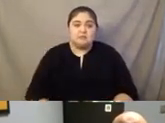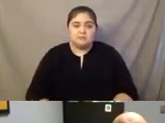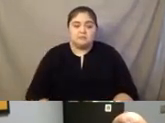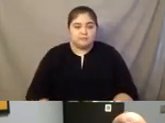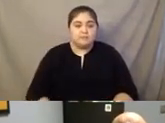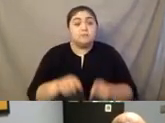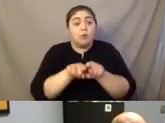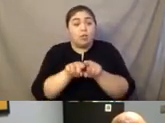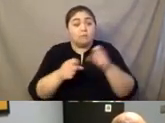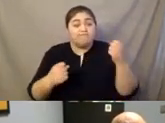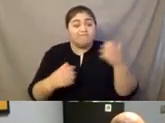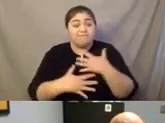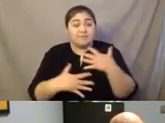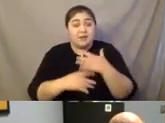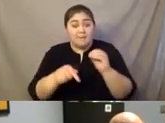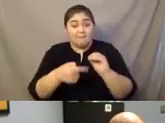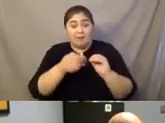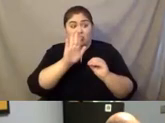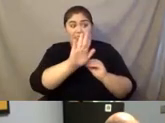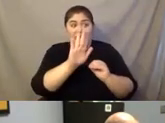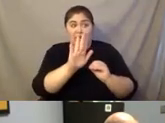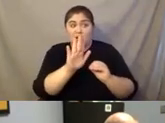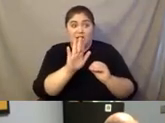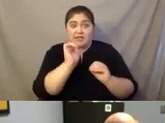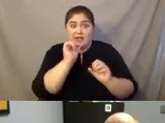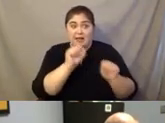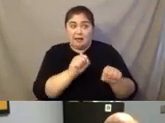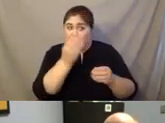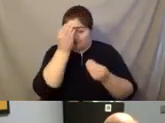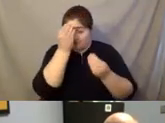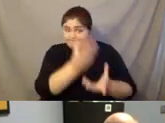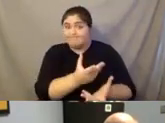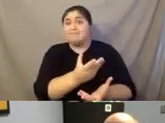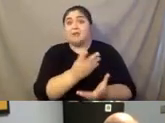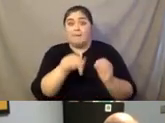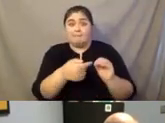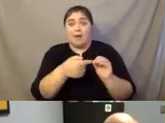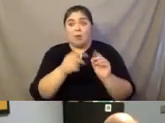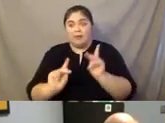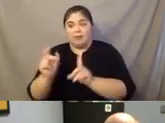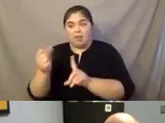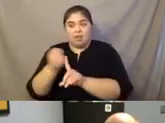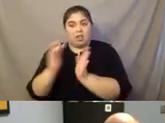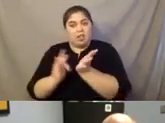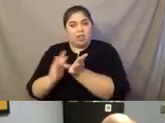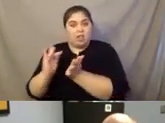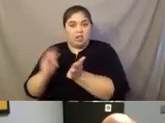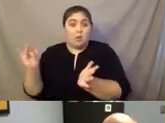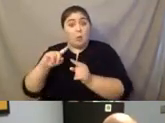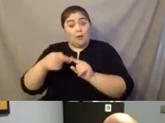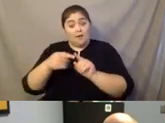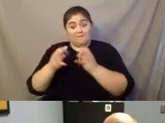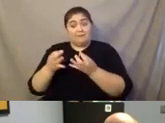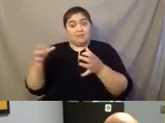Also, we're fearful about their inability to safely report from perpetrators. When families are together, our largest number of perpetrators are